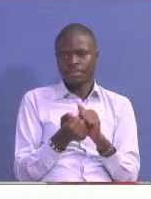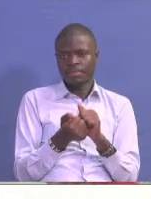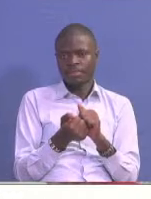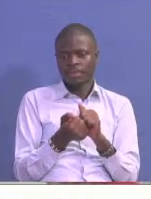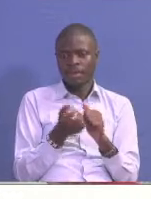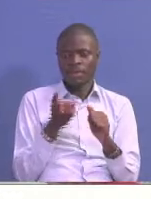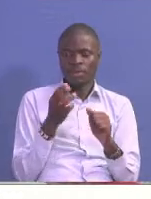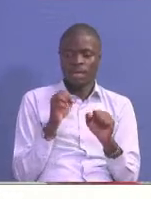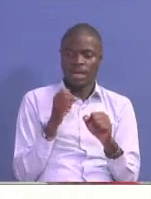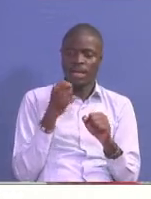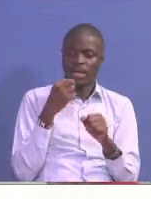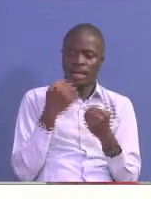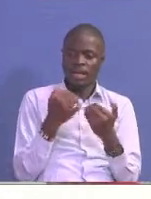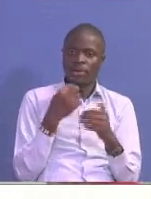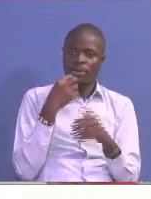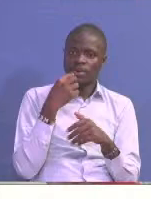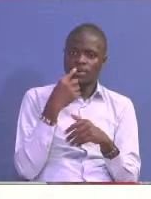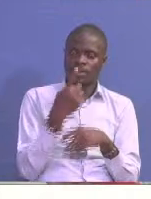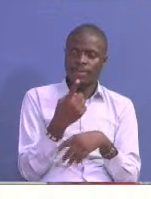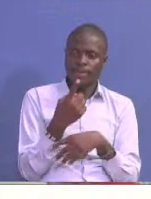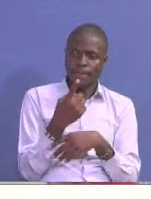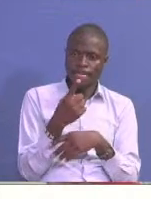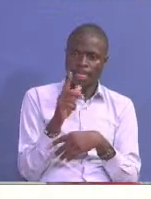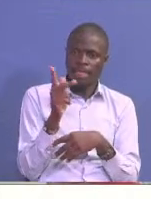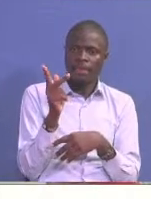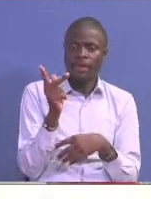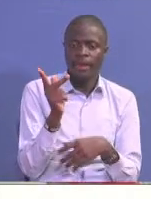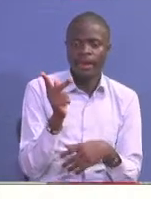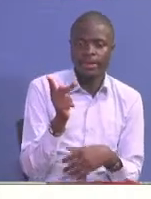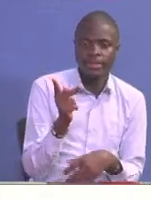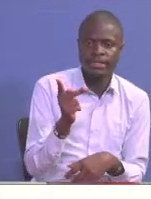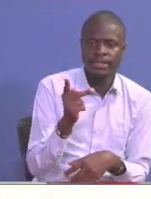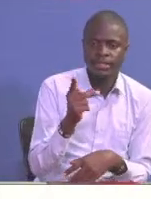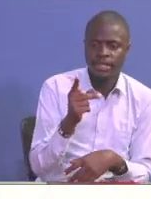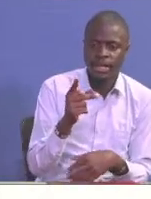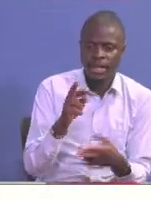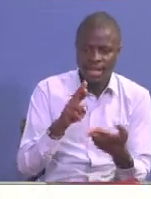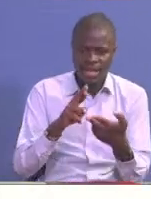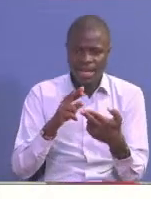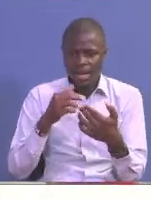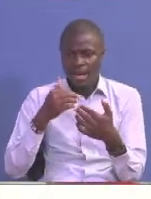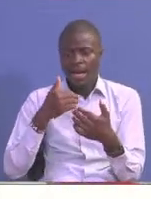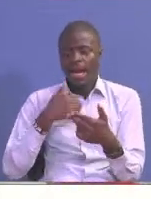We can now say Kenya has a relatively